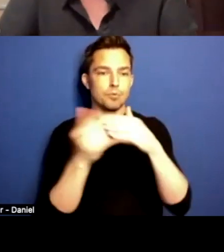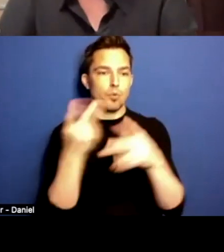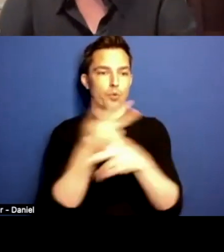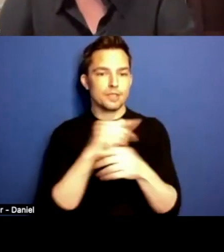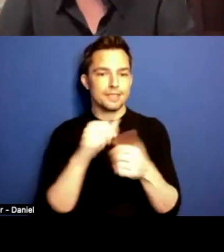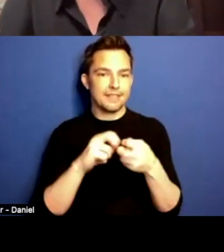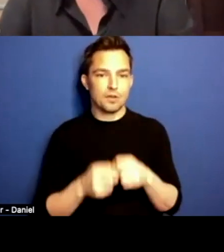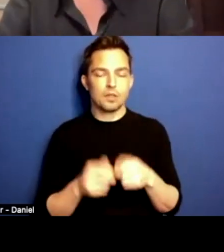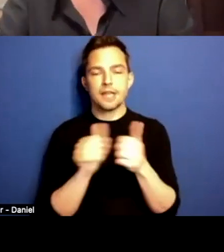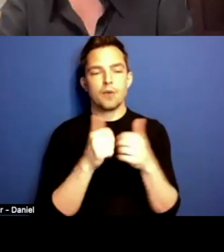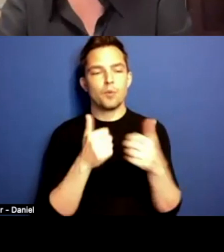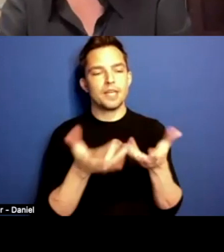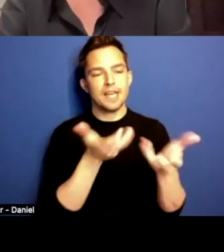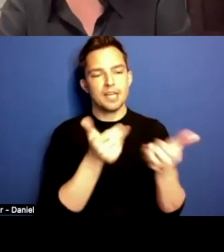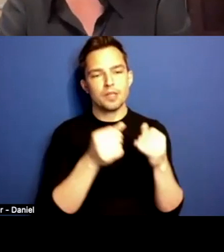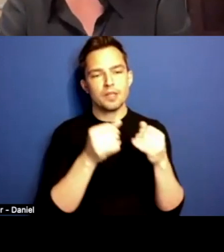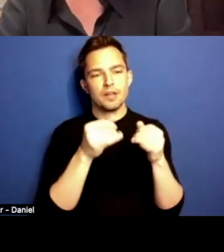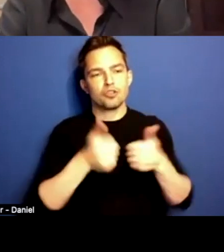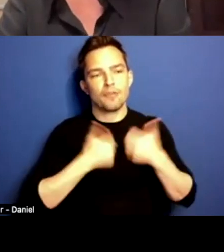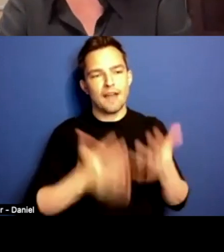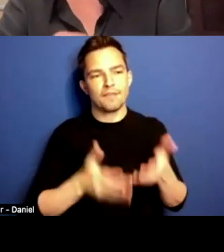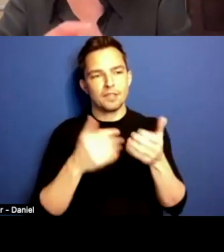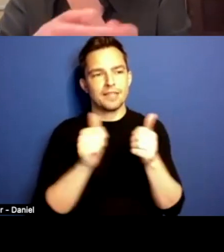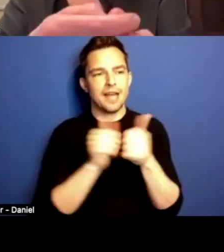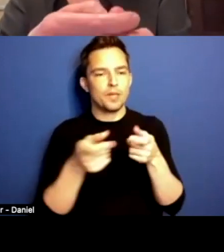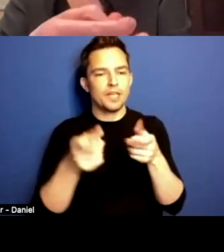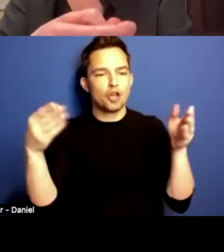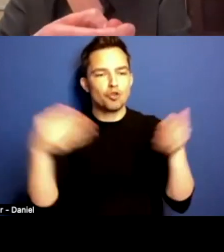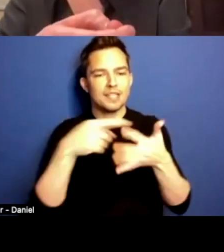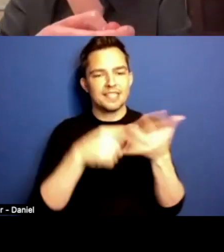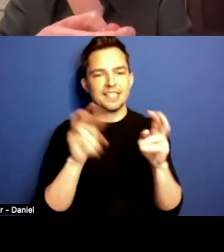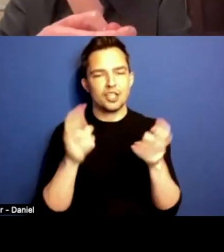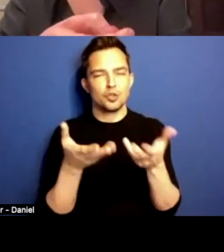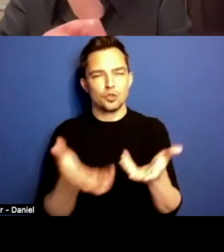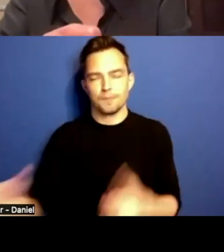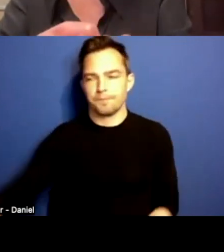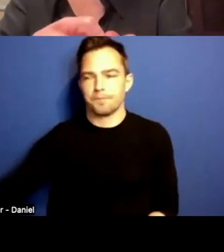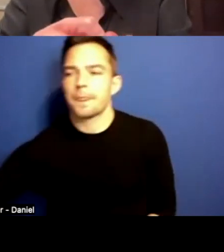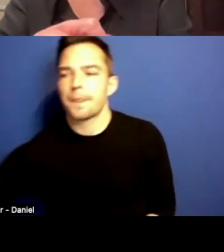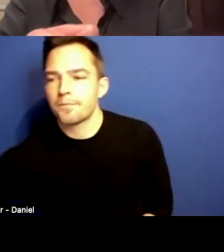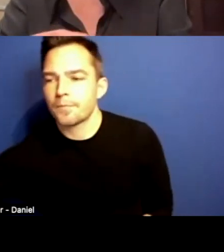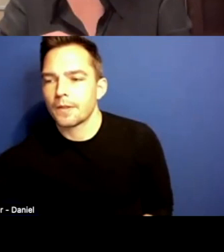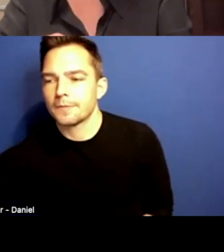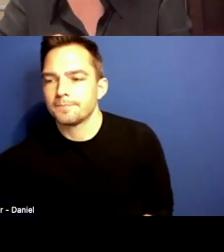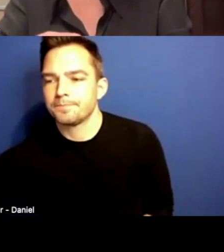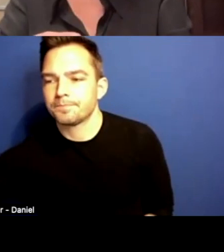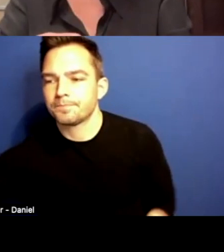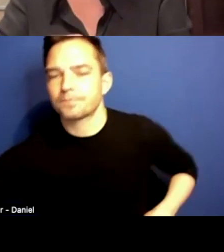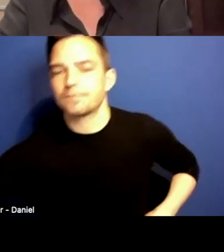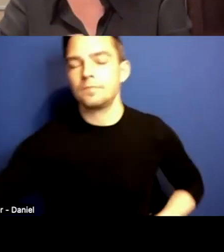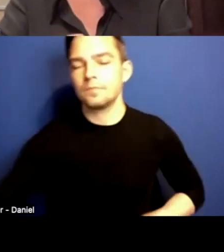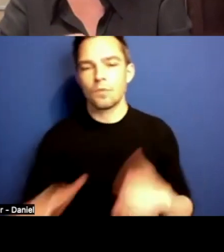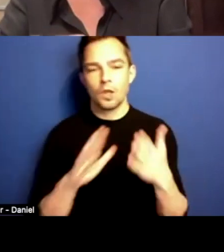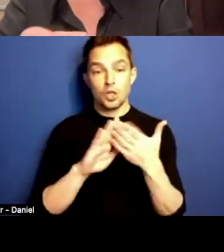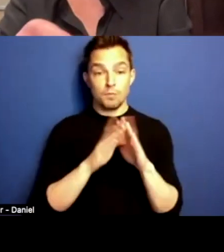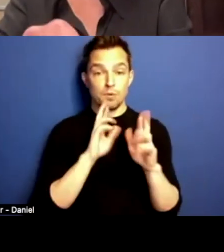with individual survivors around addressing those issues. I think that community response can